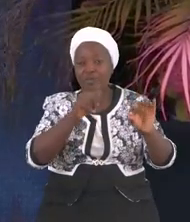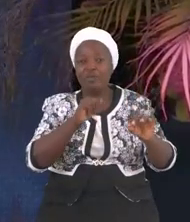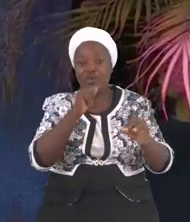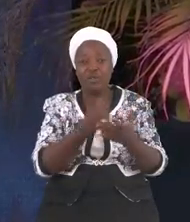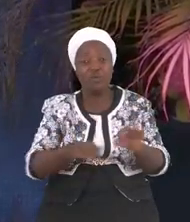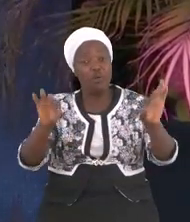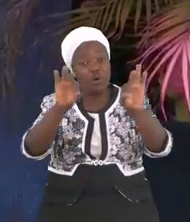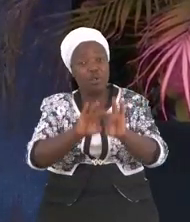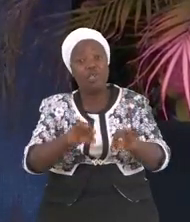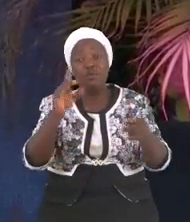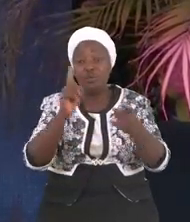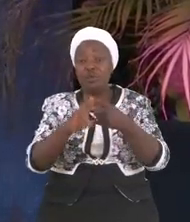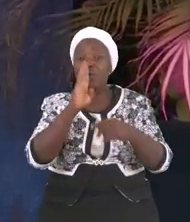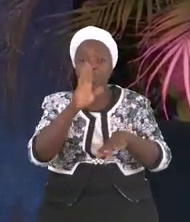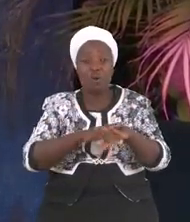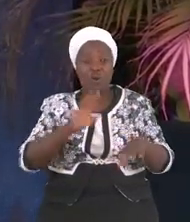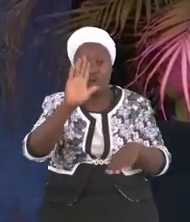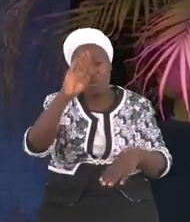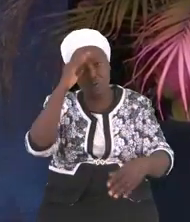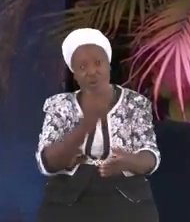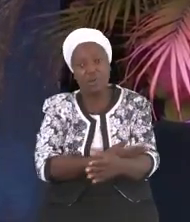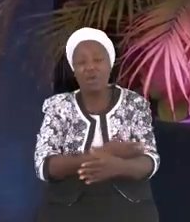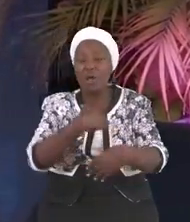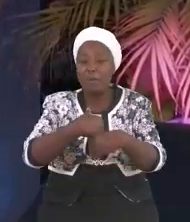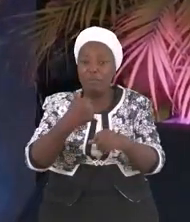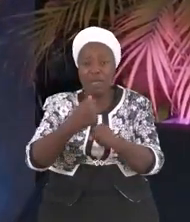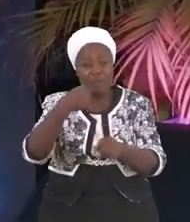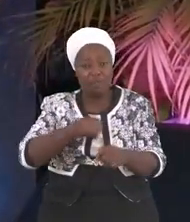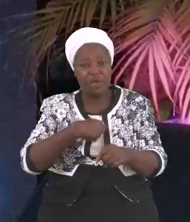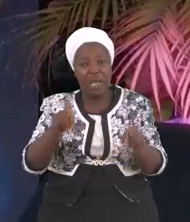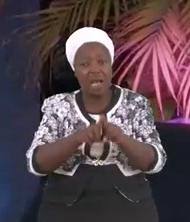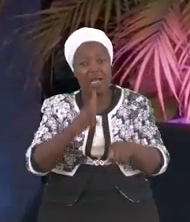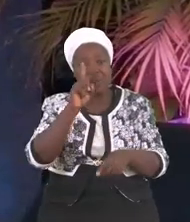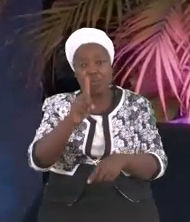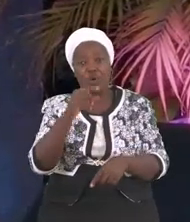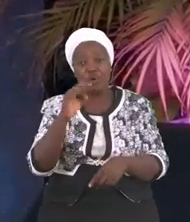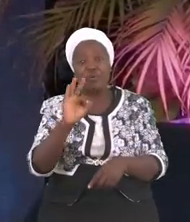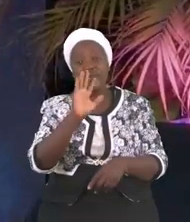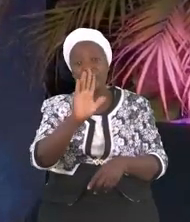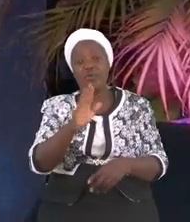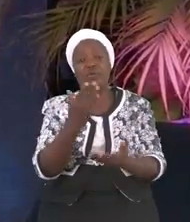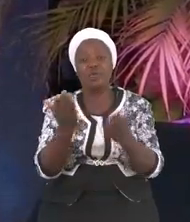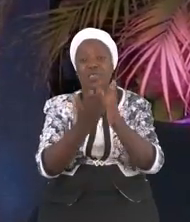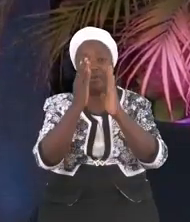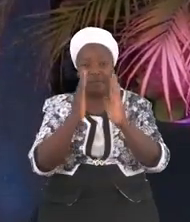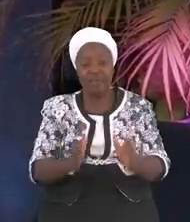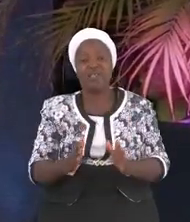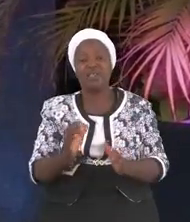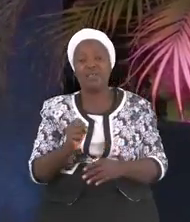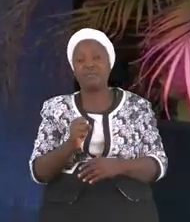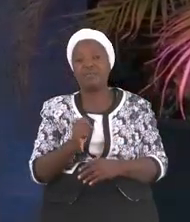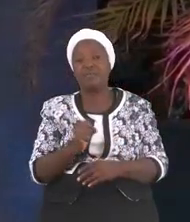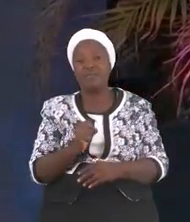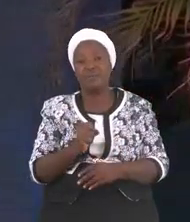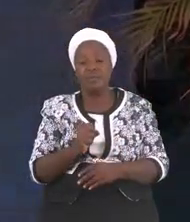be called thy son. Make me as one of thy hired servants. In